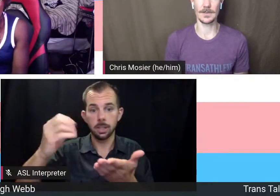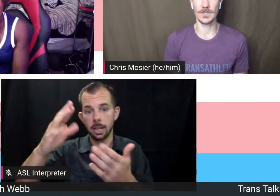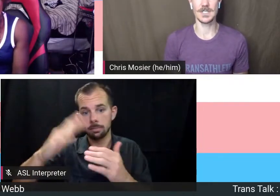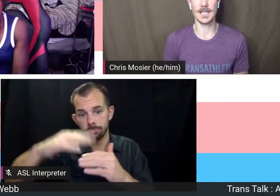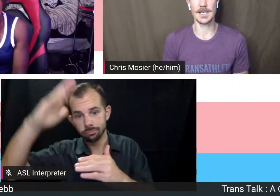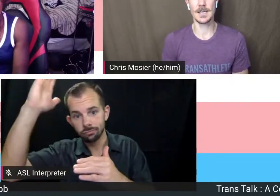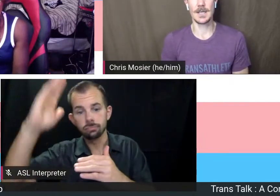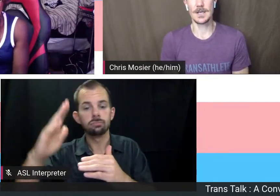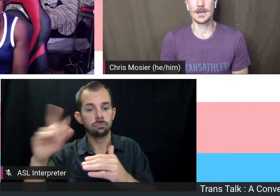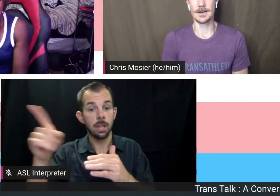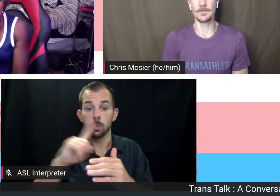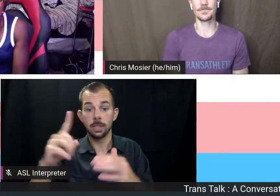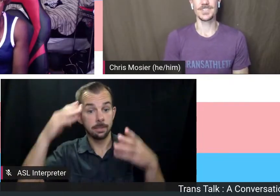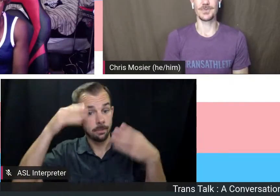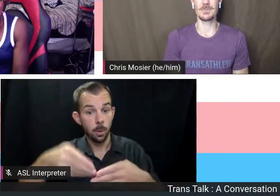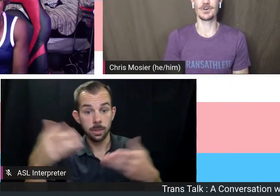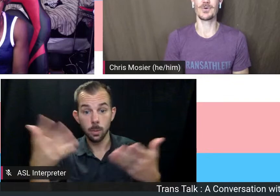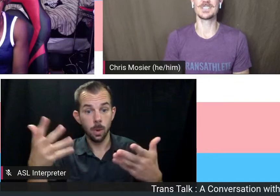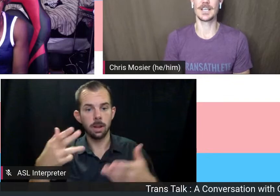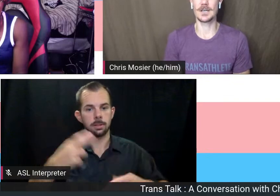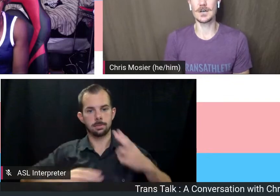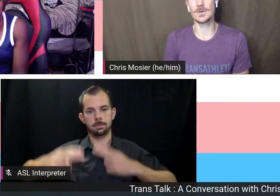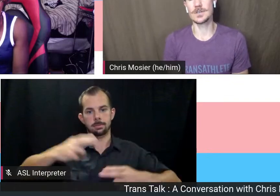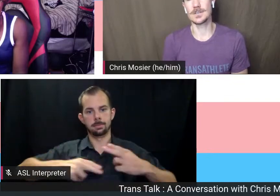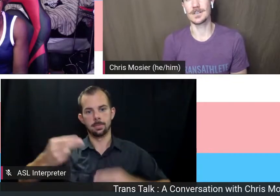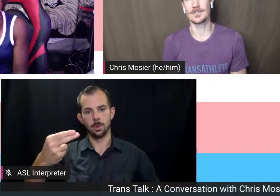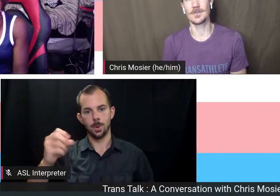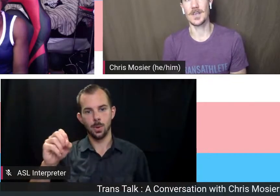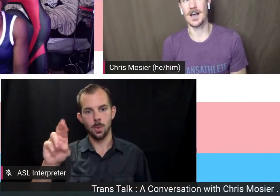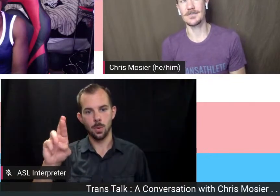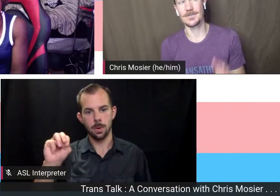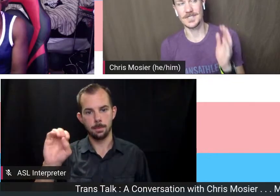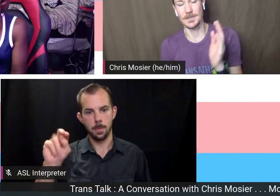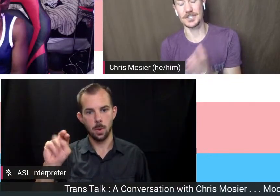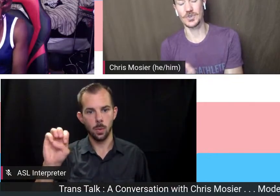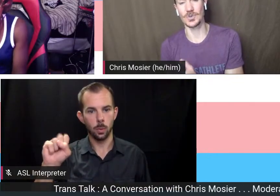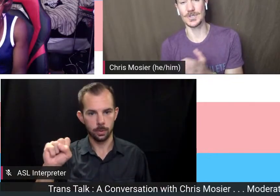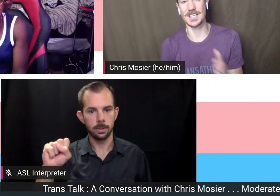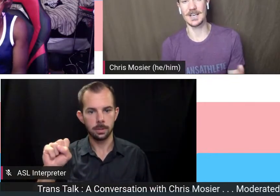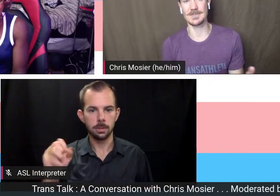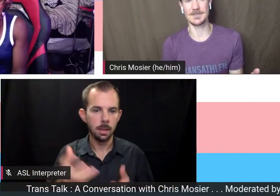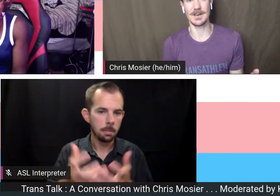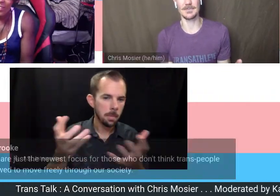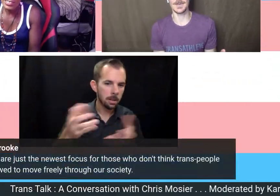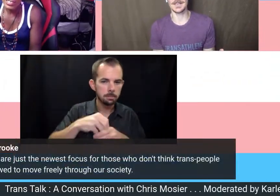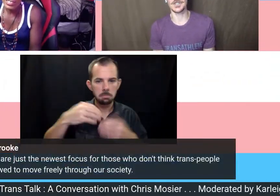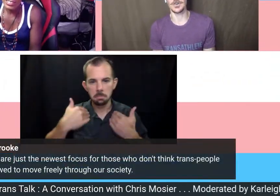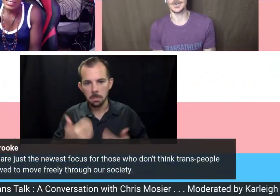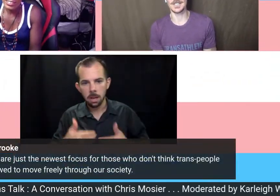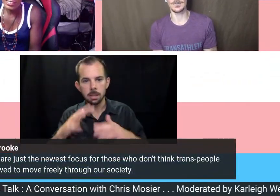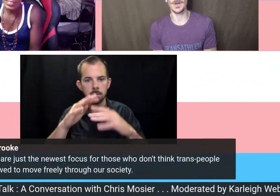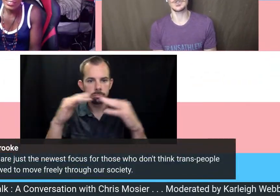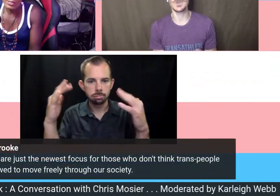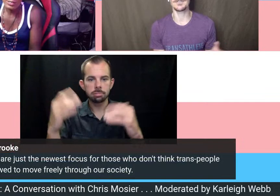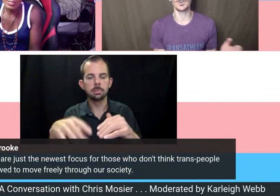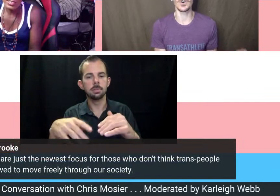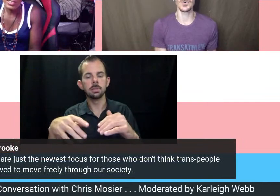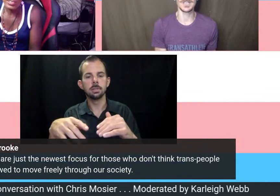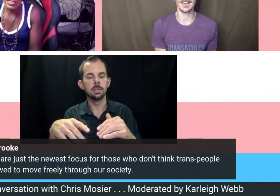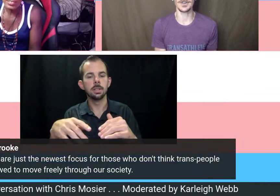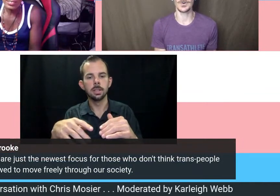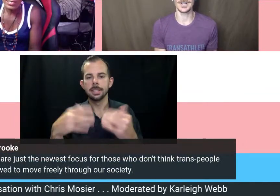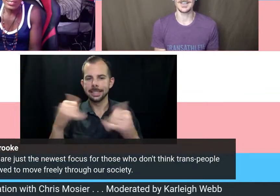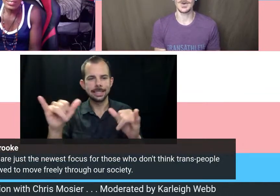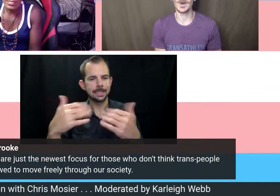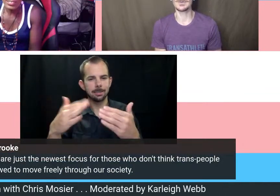what that looks like. People are always like, some of the trolls that come to my page are always like, why don't you have your